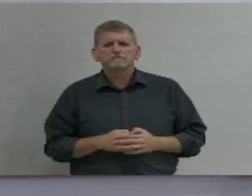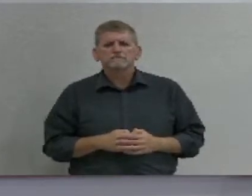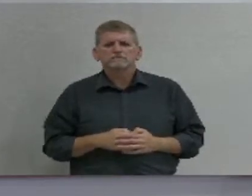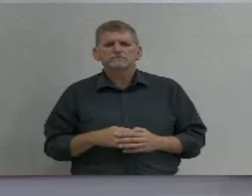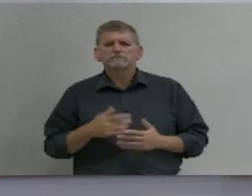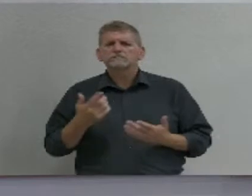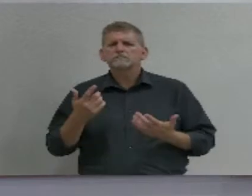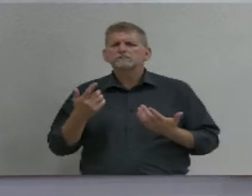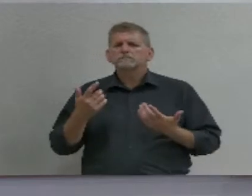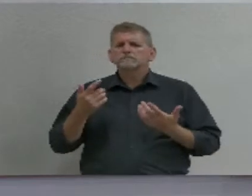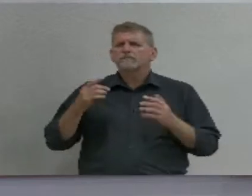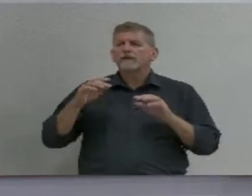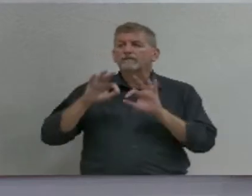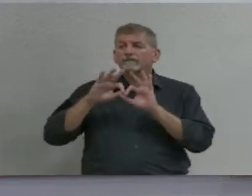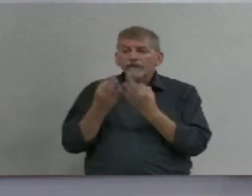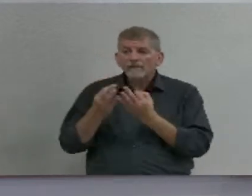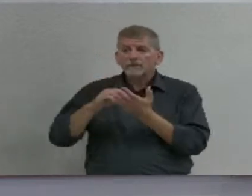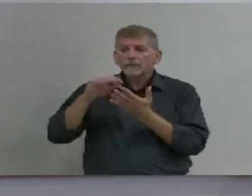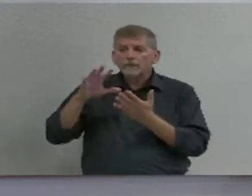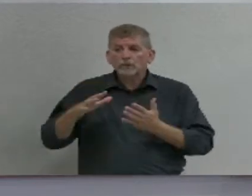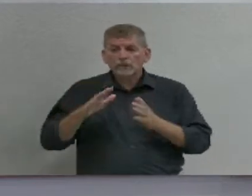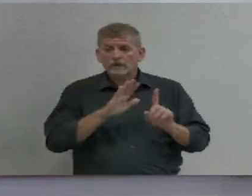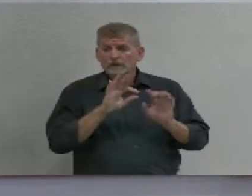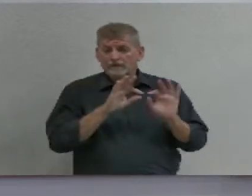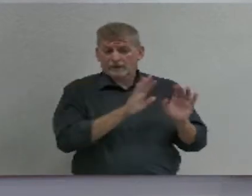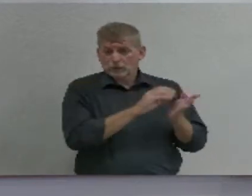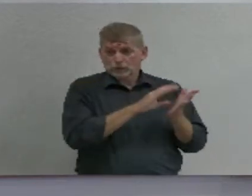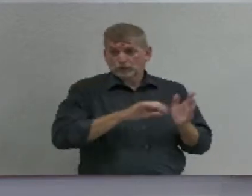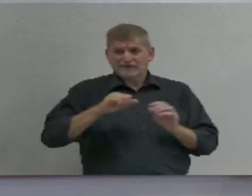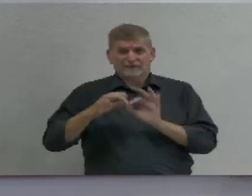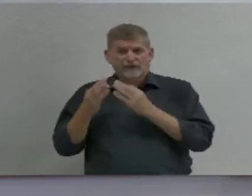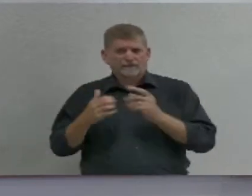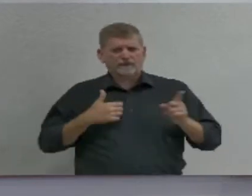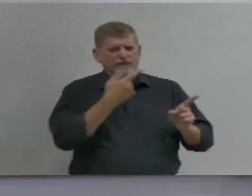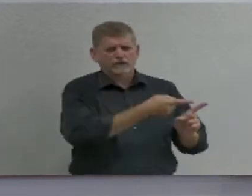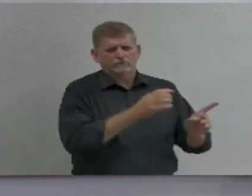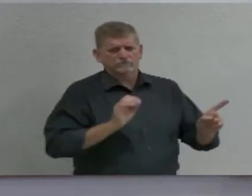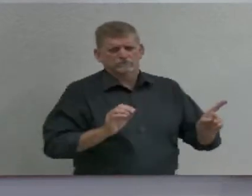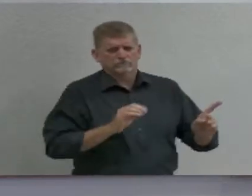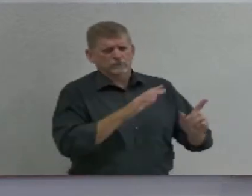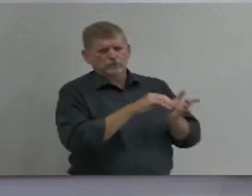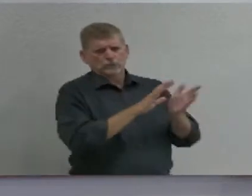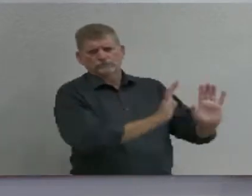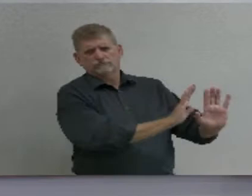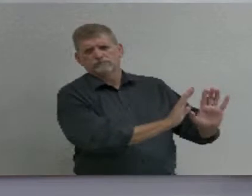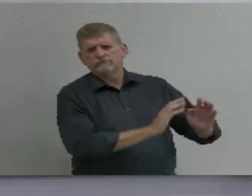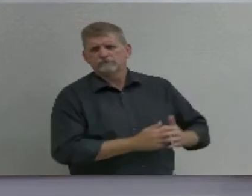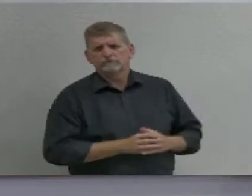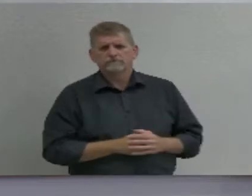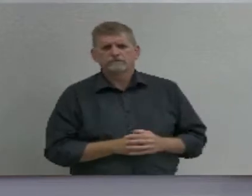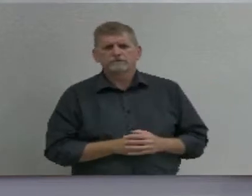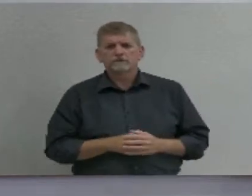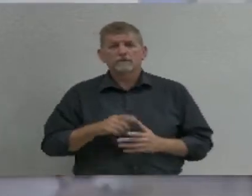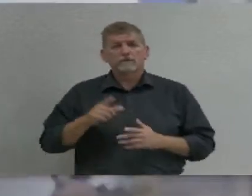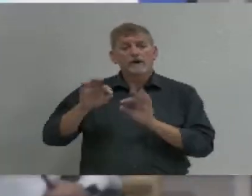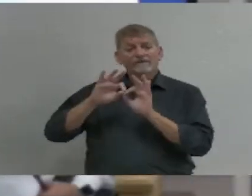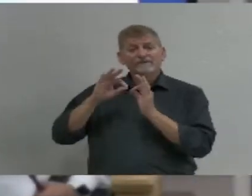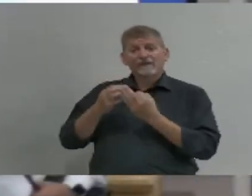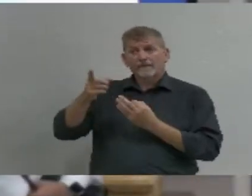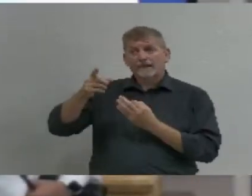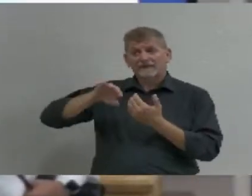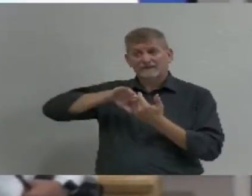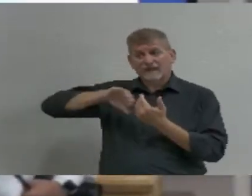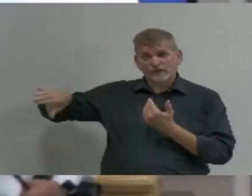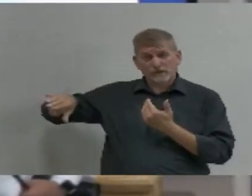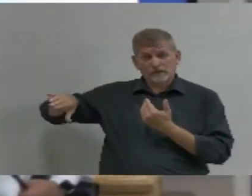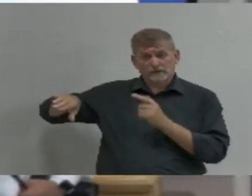live there, so on the isolation place. Right, okay. So the family housing is separated? So